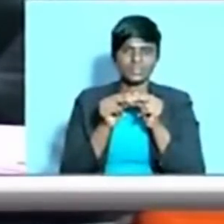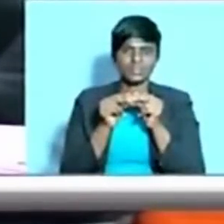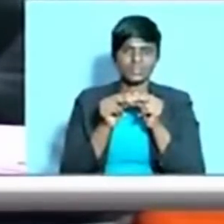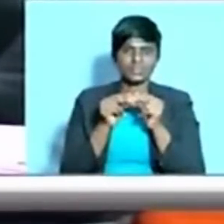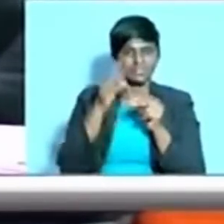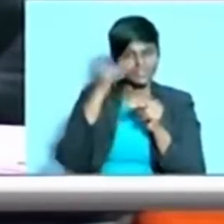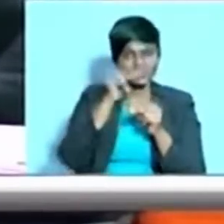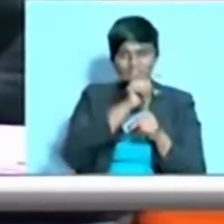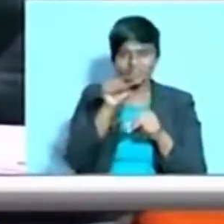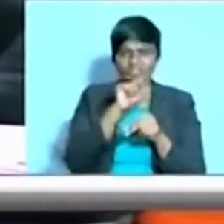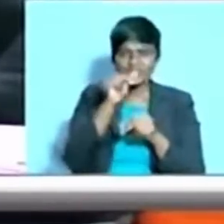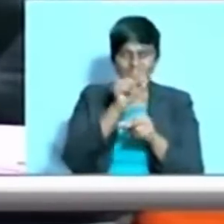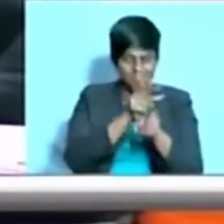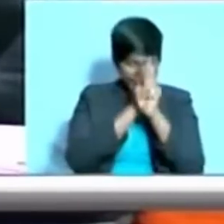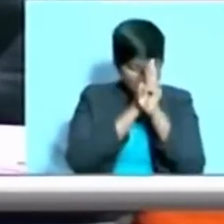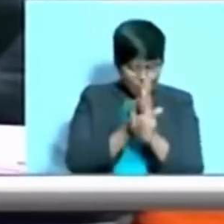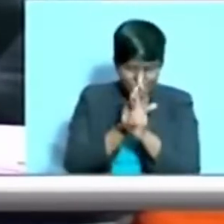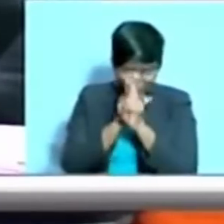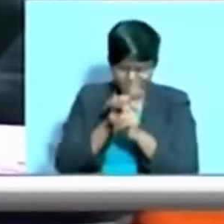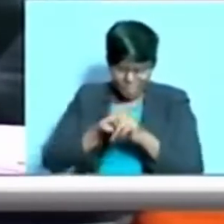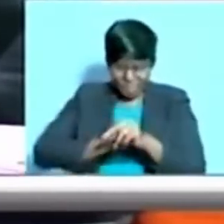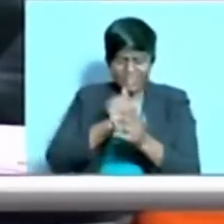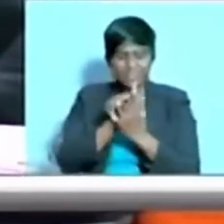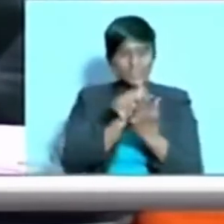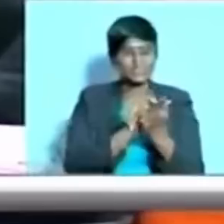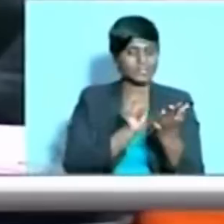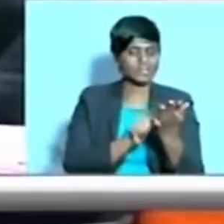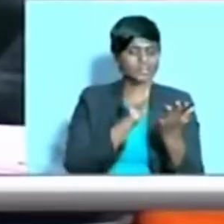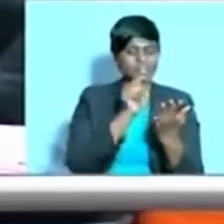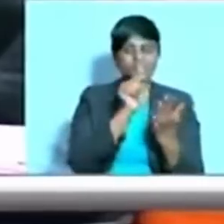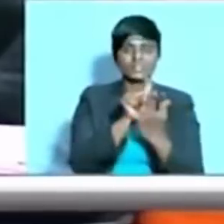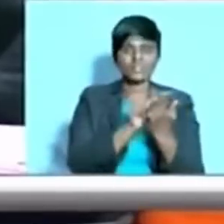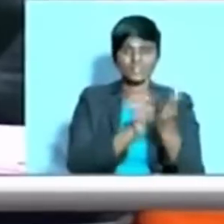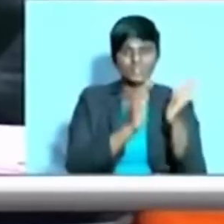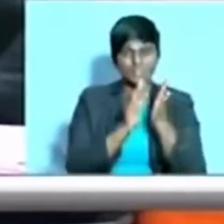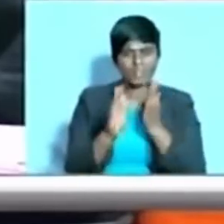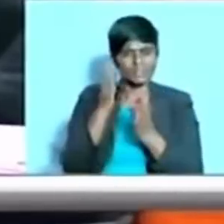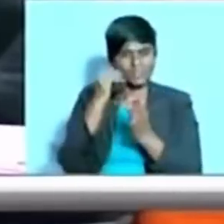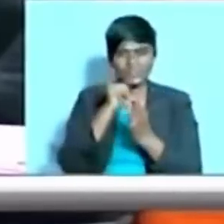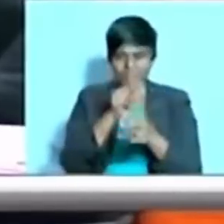Why are we not respecting our own standing orders?